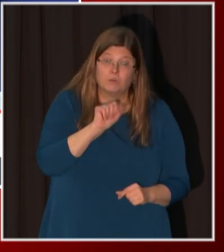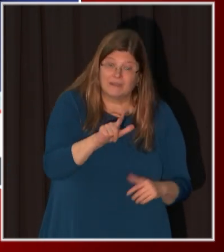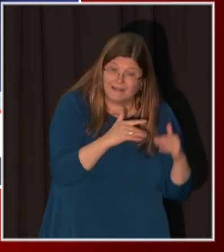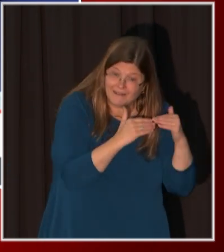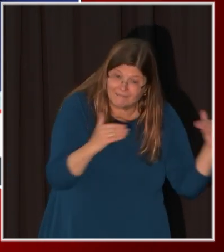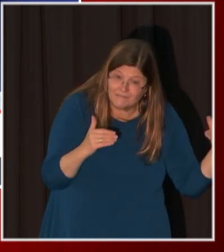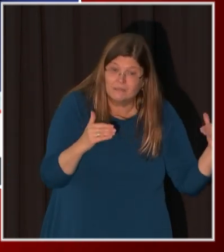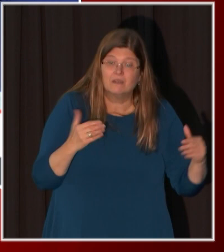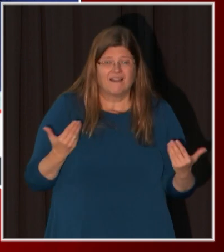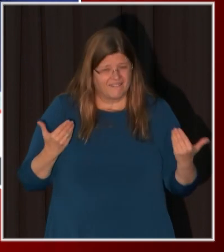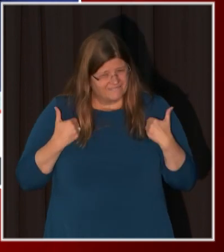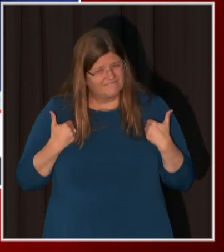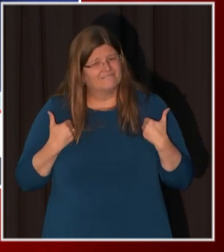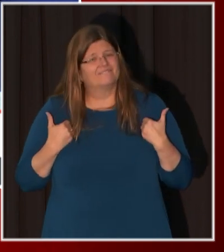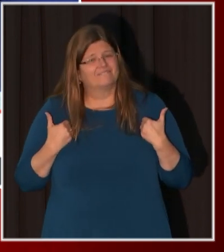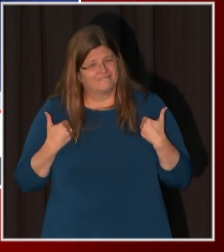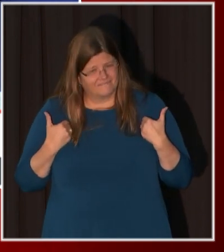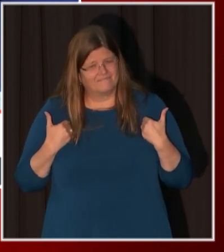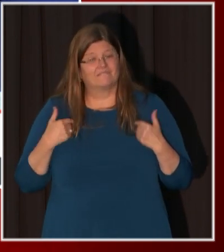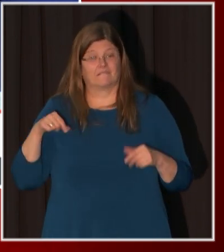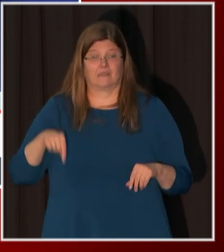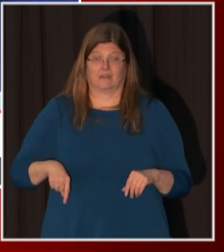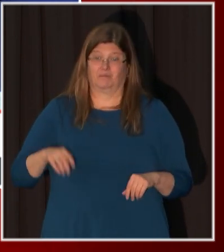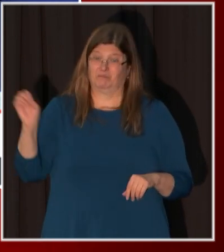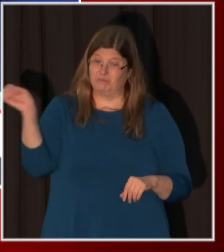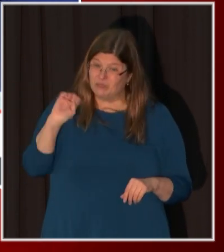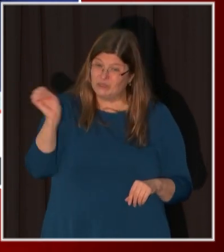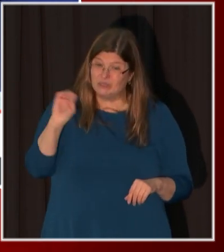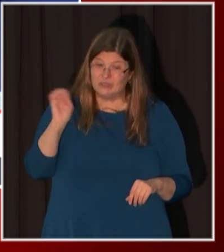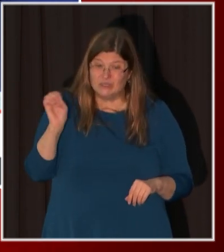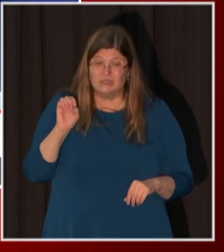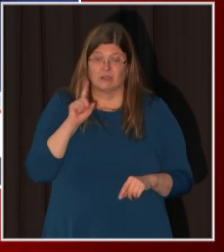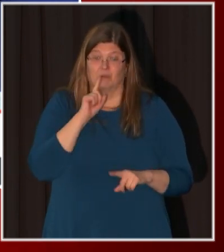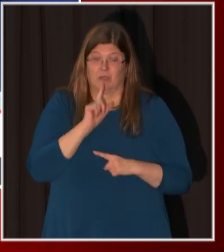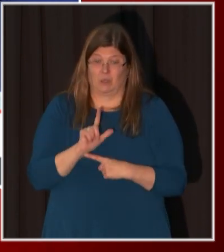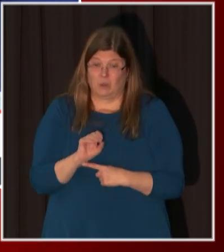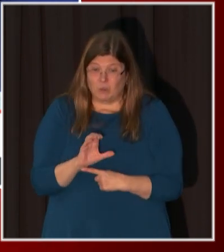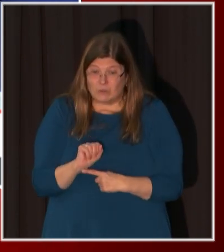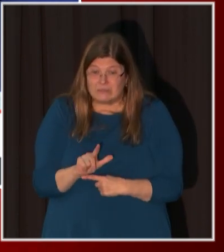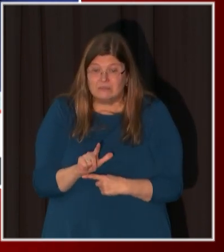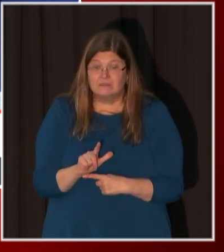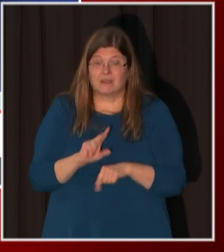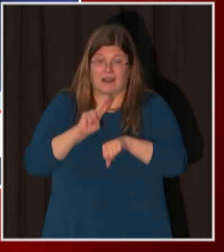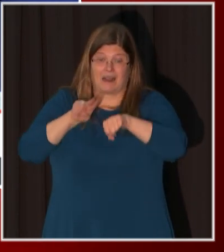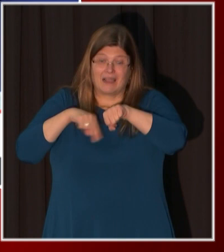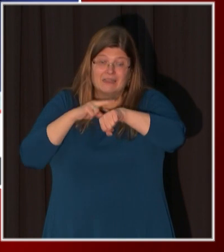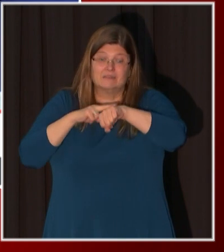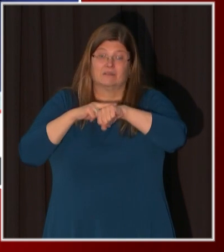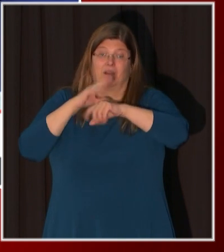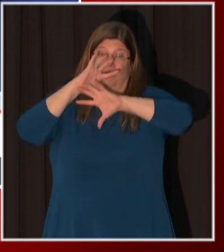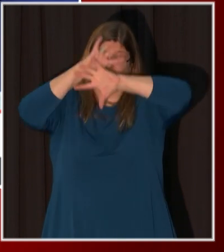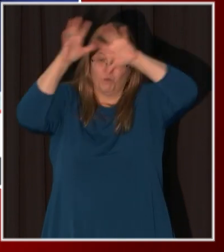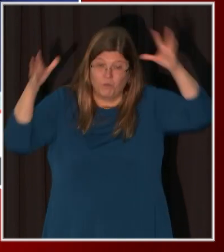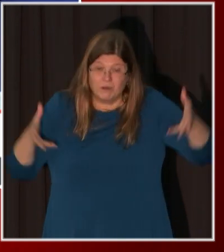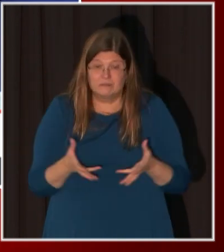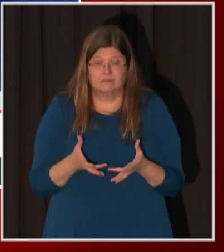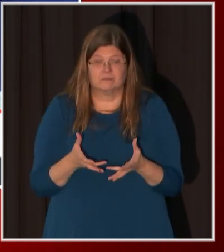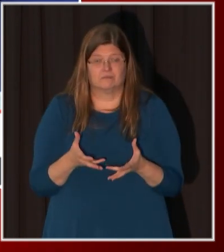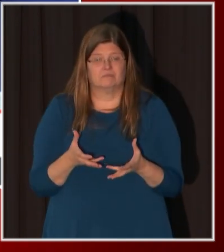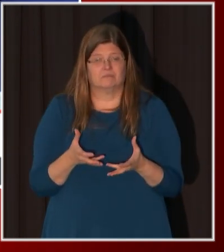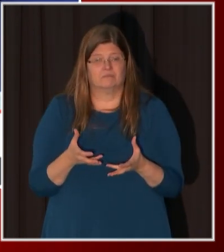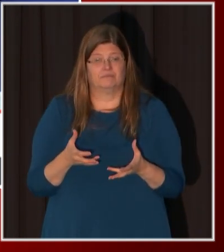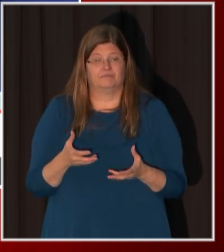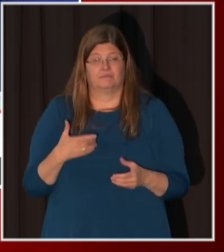local, a national, and a global pandemic. So we are very lucky in